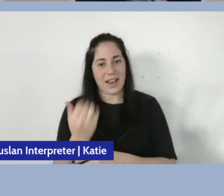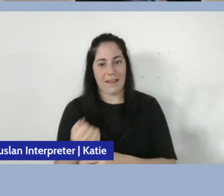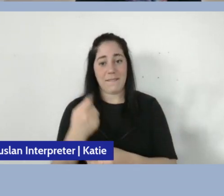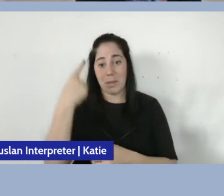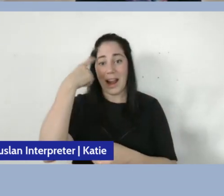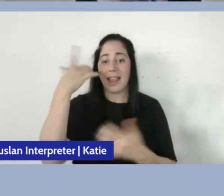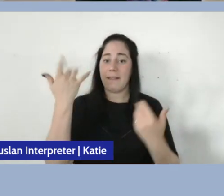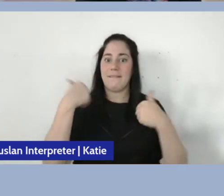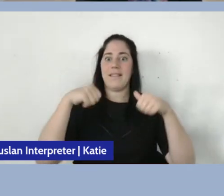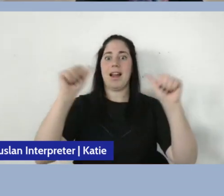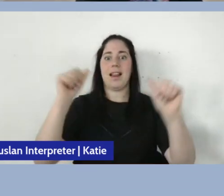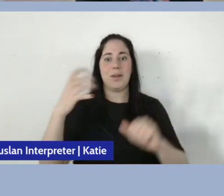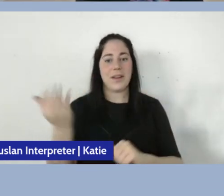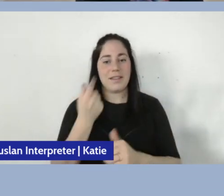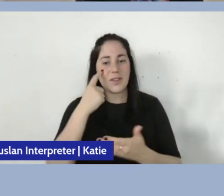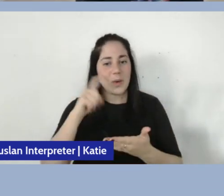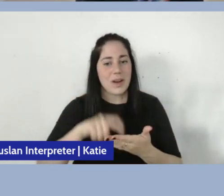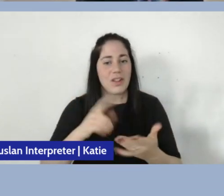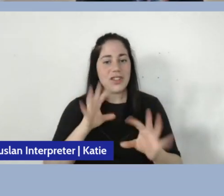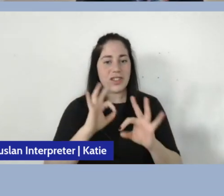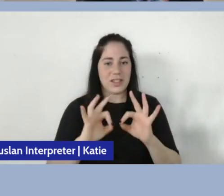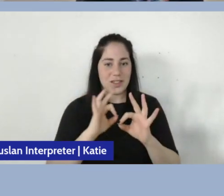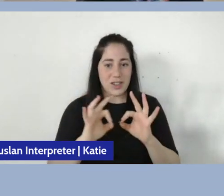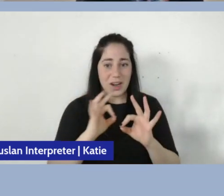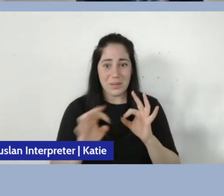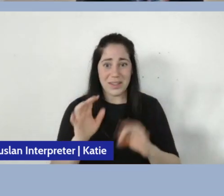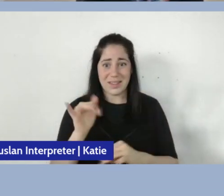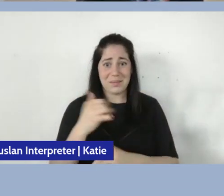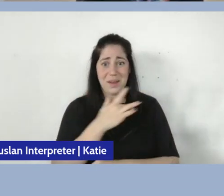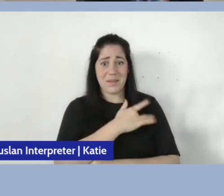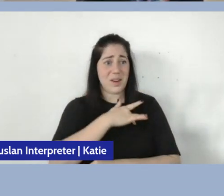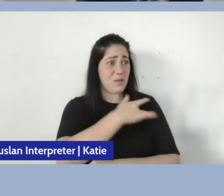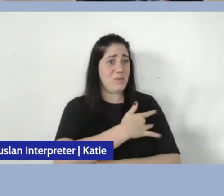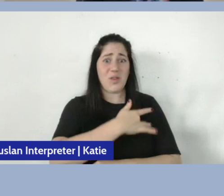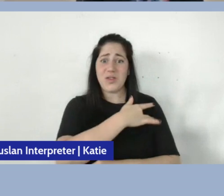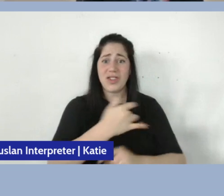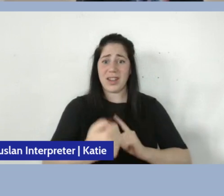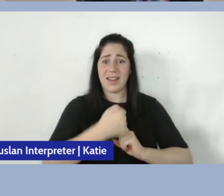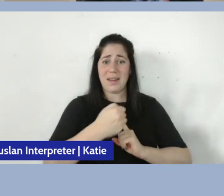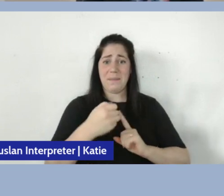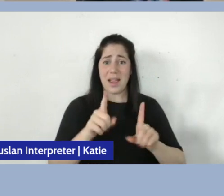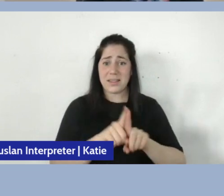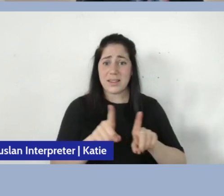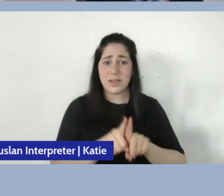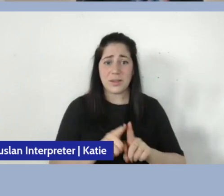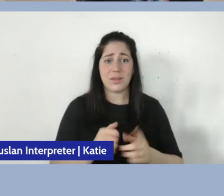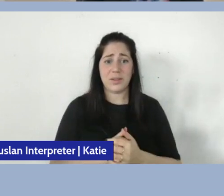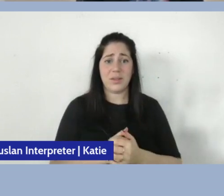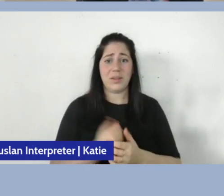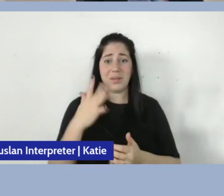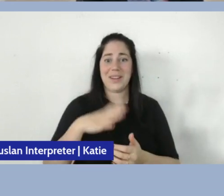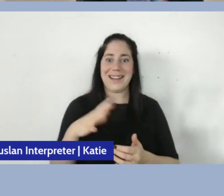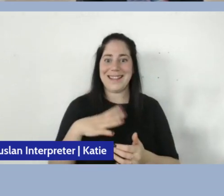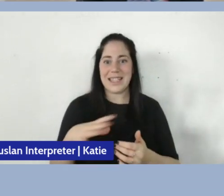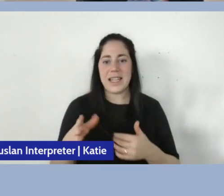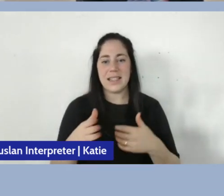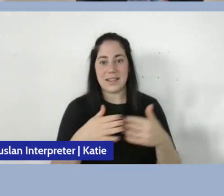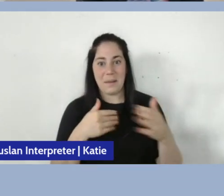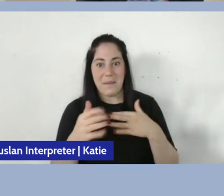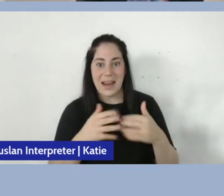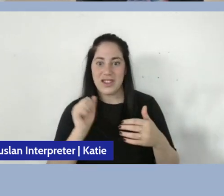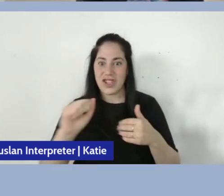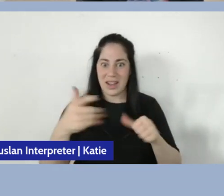also need to acknowledge that interpreters may be emotionally affected by the assessments and therefore need to manage their responses while